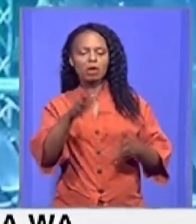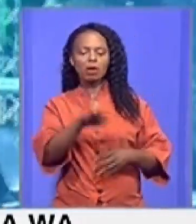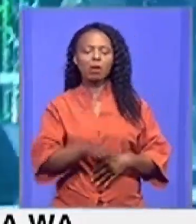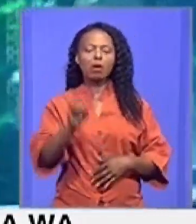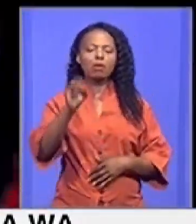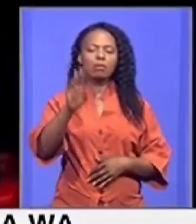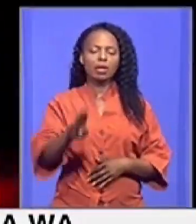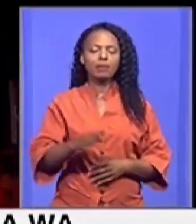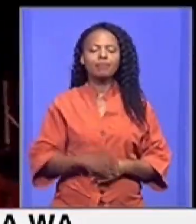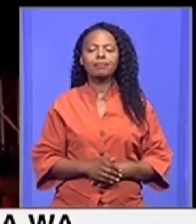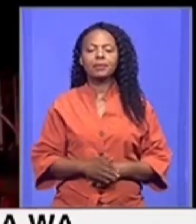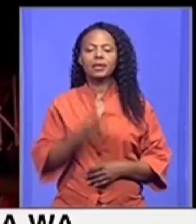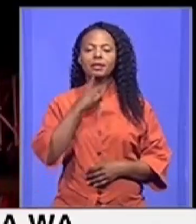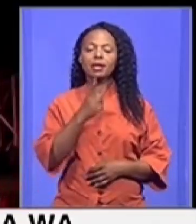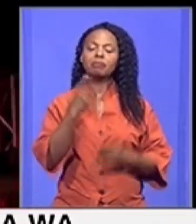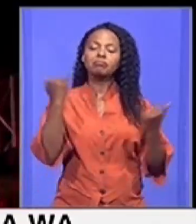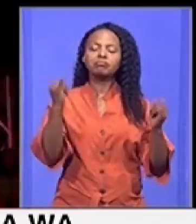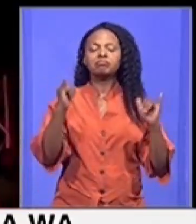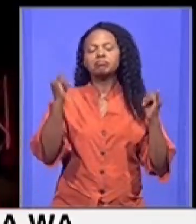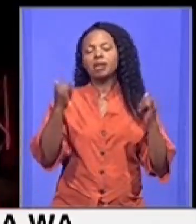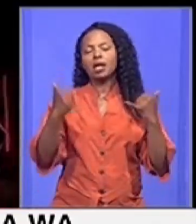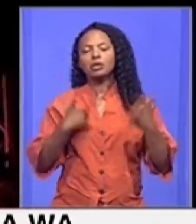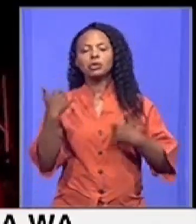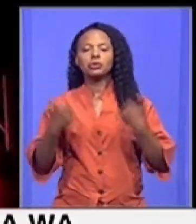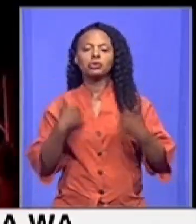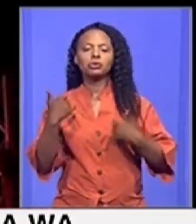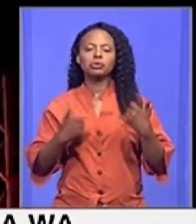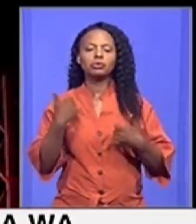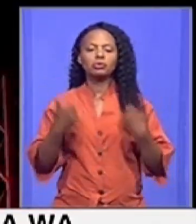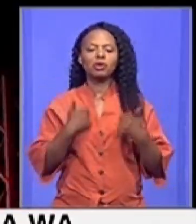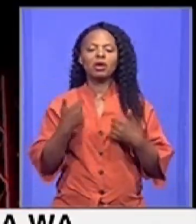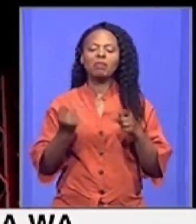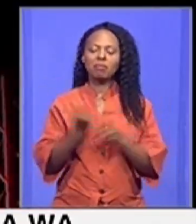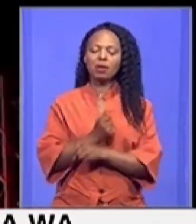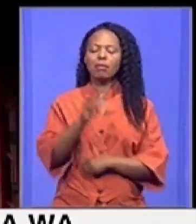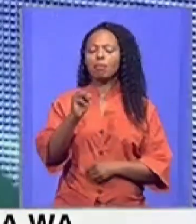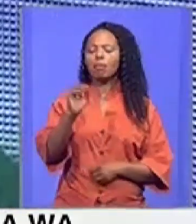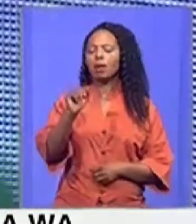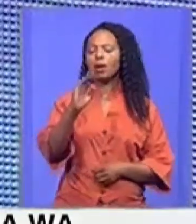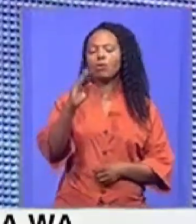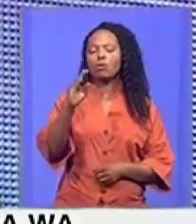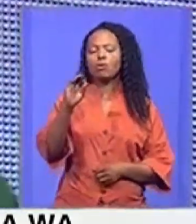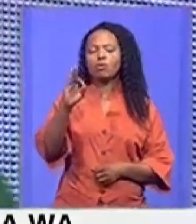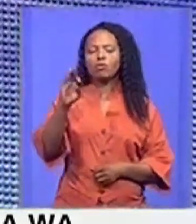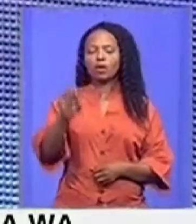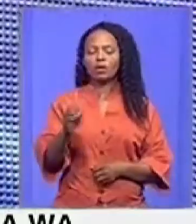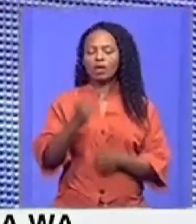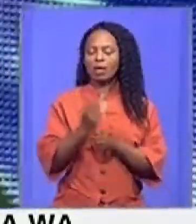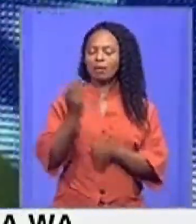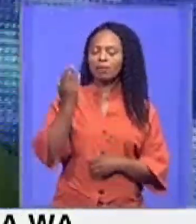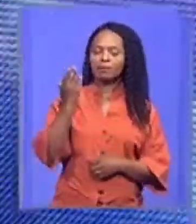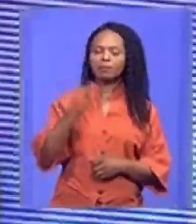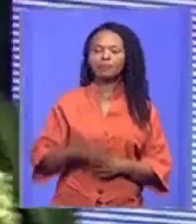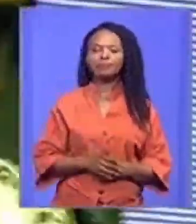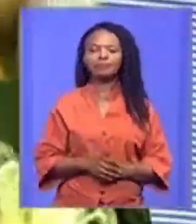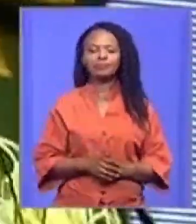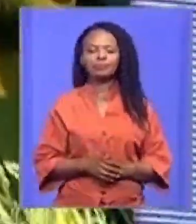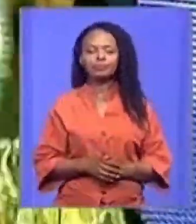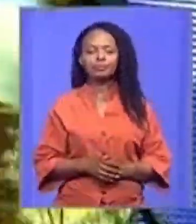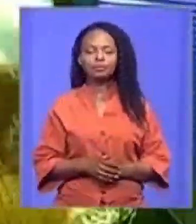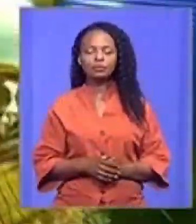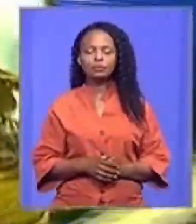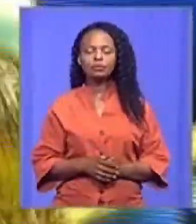hodima seo monyaka le thabo tse ileng tsa tliswa ke makhufe ka dilemo le. Konelo le Khafola,